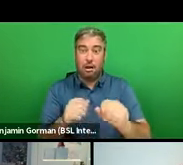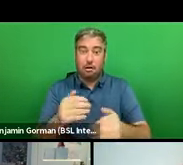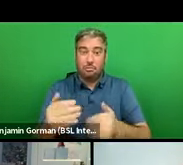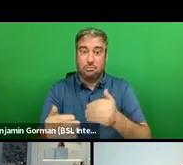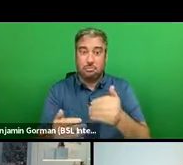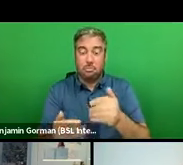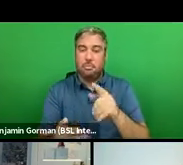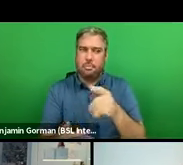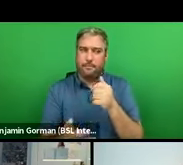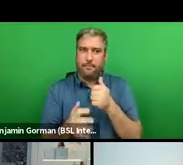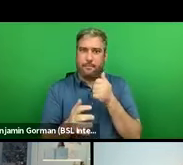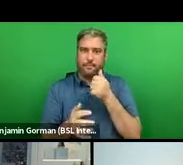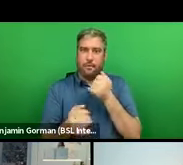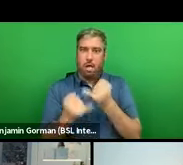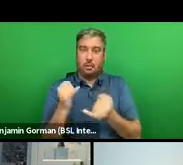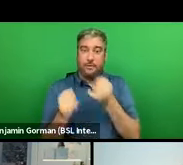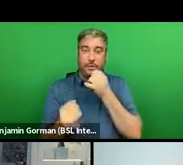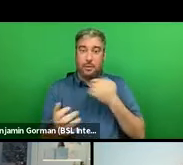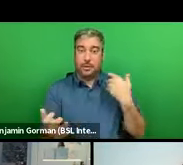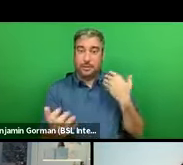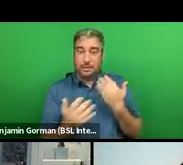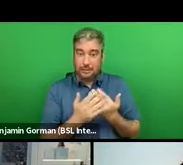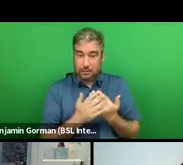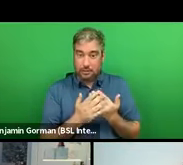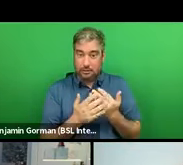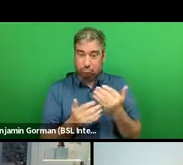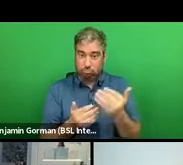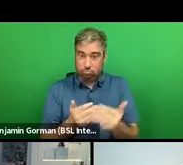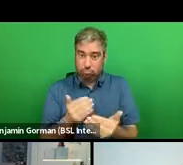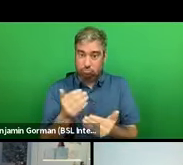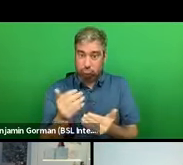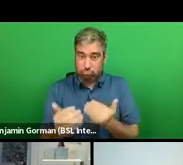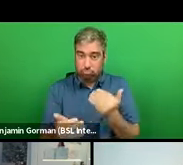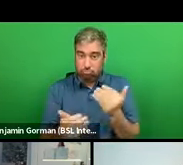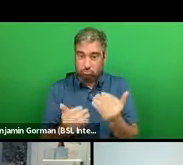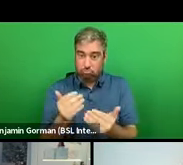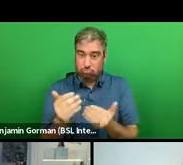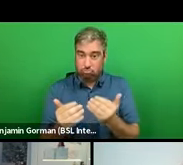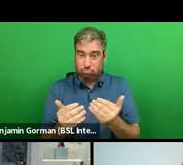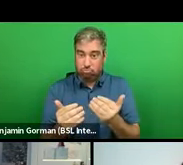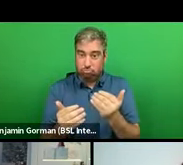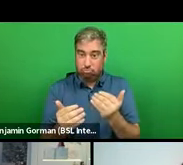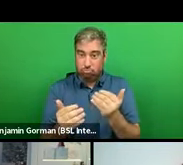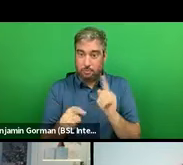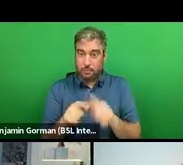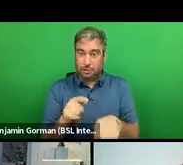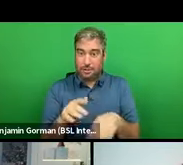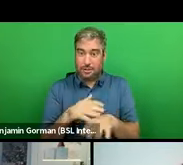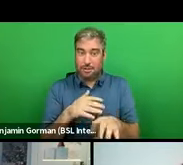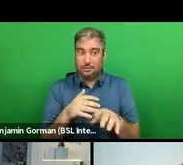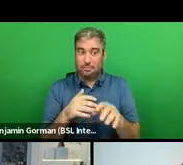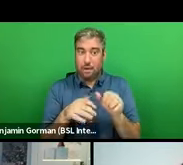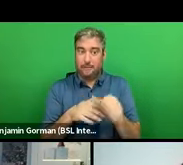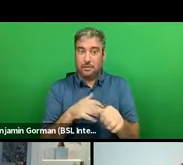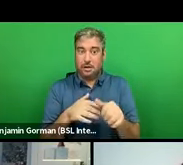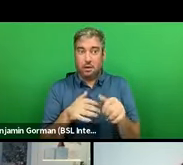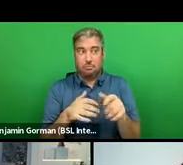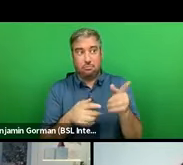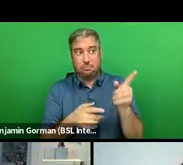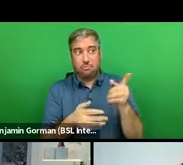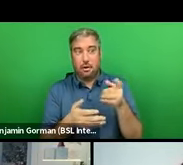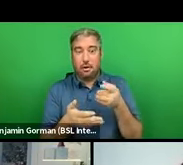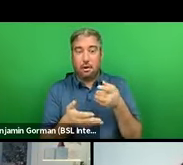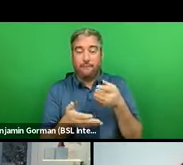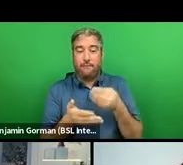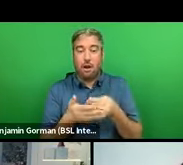particularly in the aftermath of the financial economic crisis in 2008, in the last